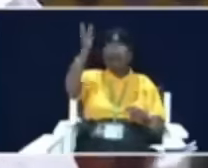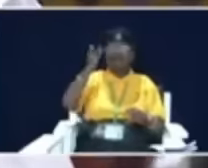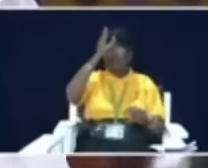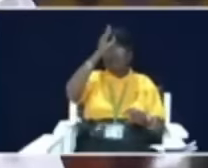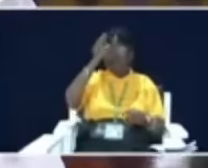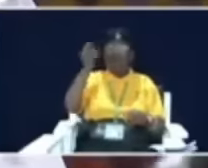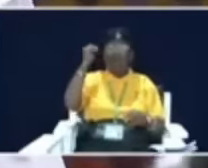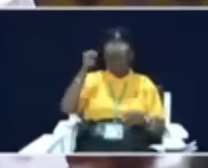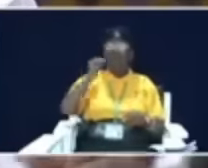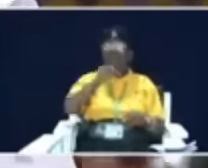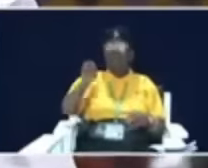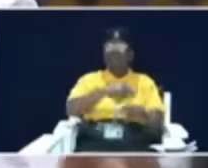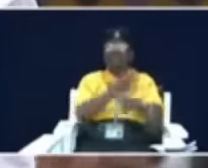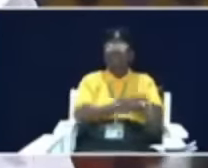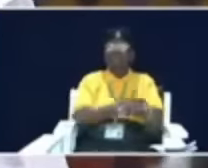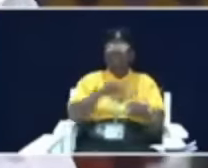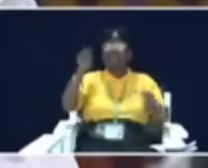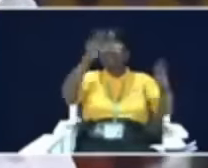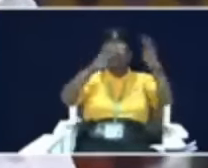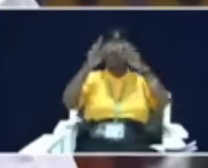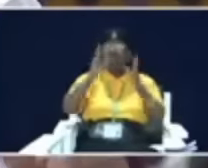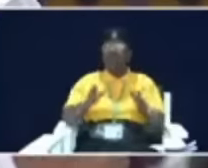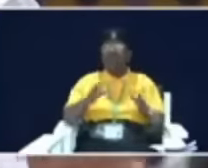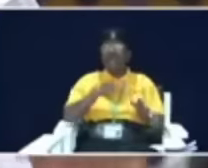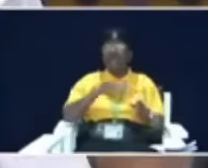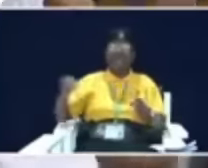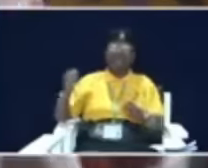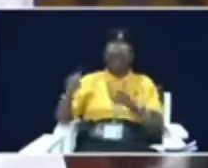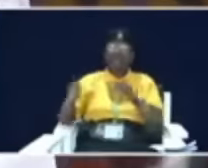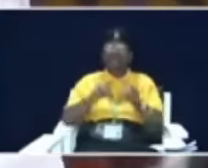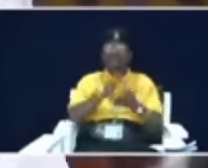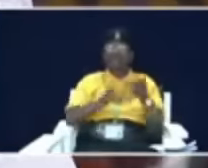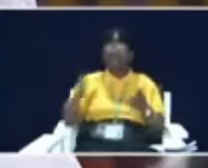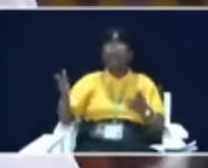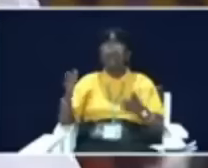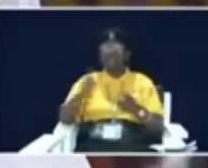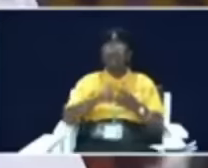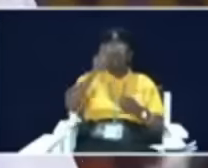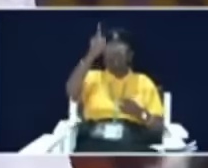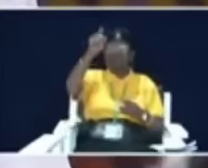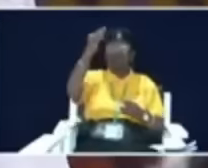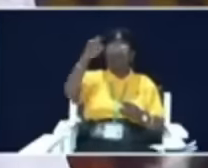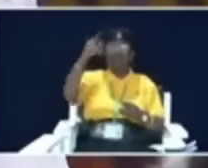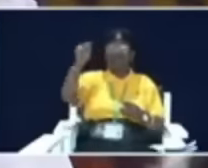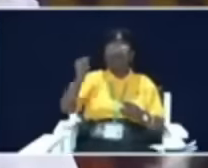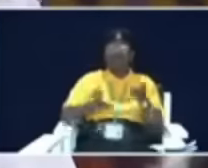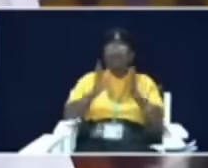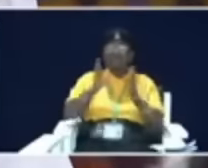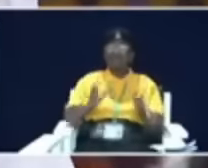and he did something to one of the slaves, and that one placed a curse on the family.